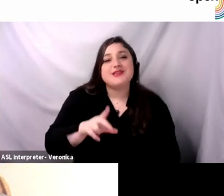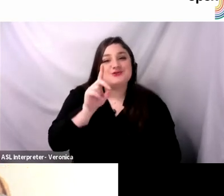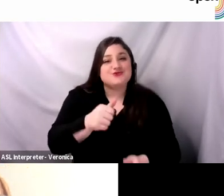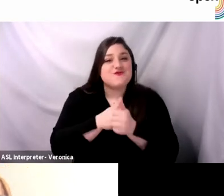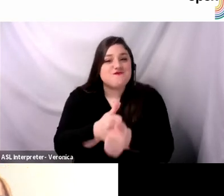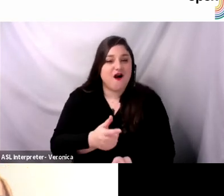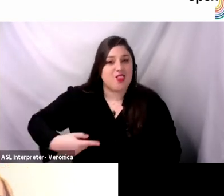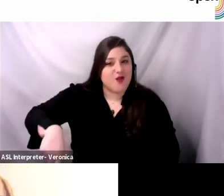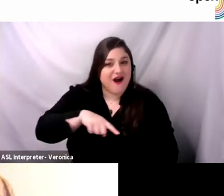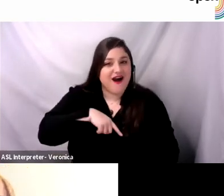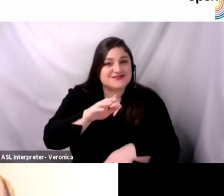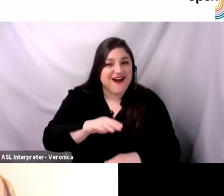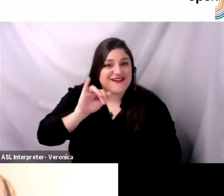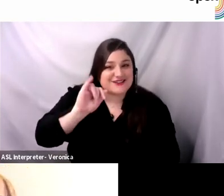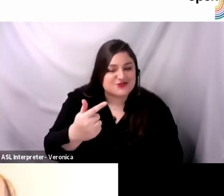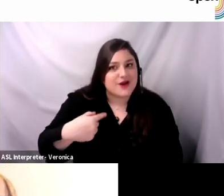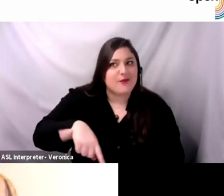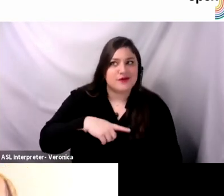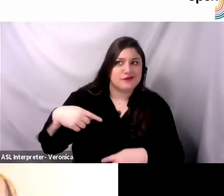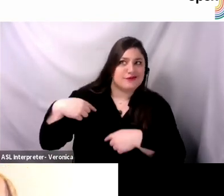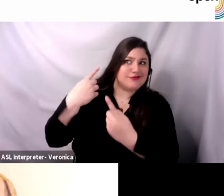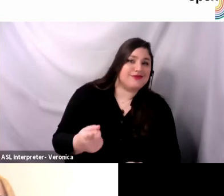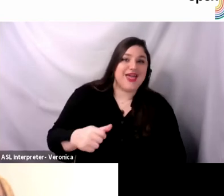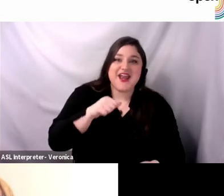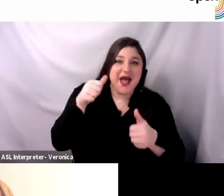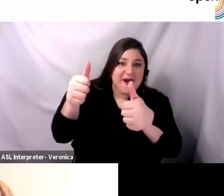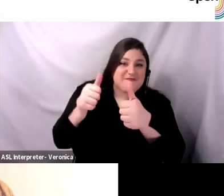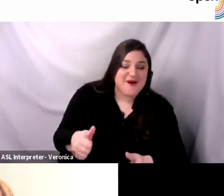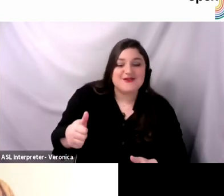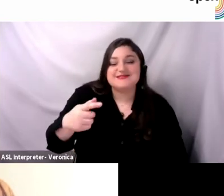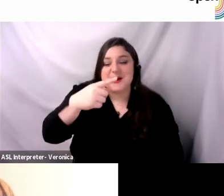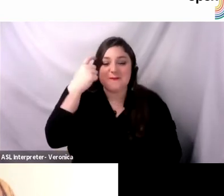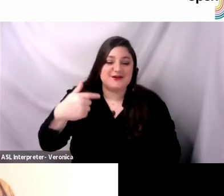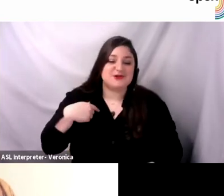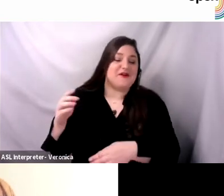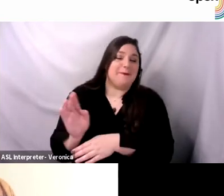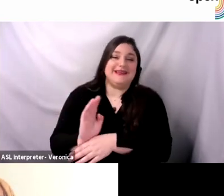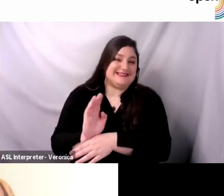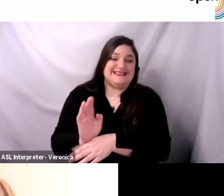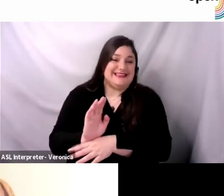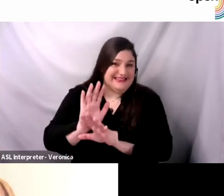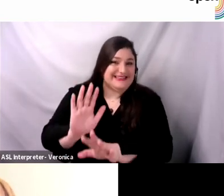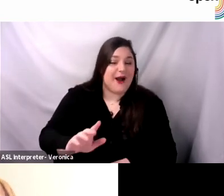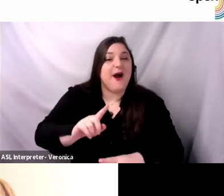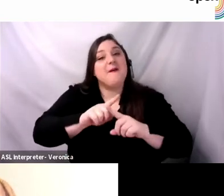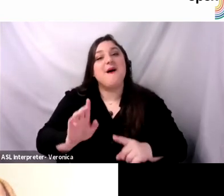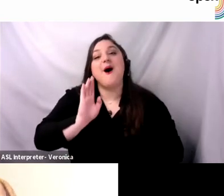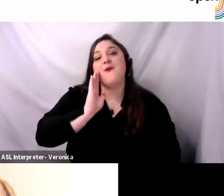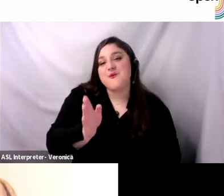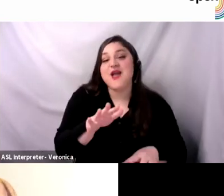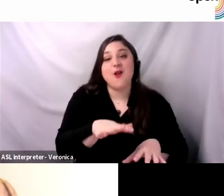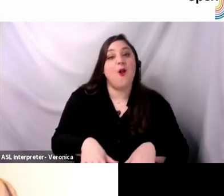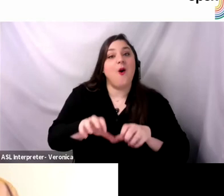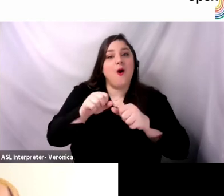posted in a few months because we've been busy doing stuff, but we will be hosting several events in for secondhand